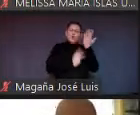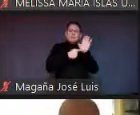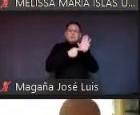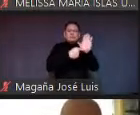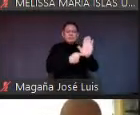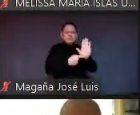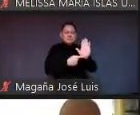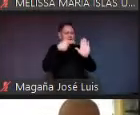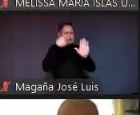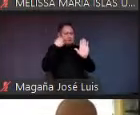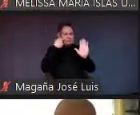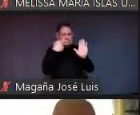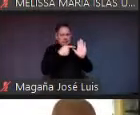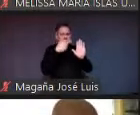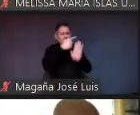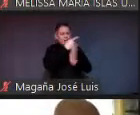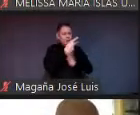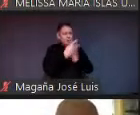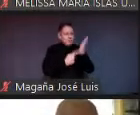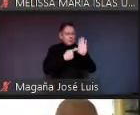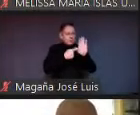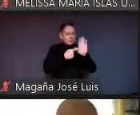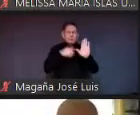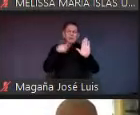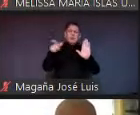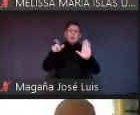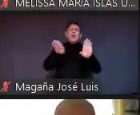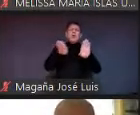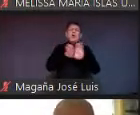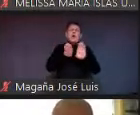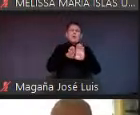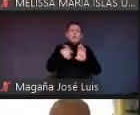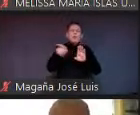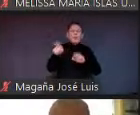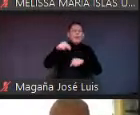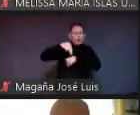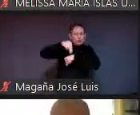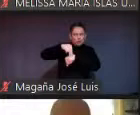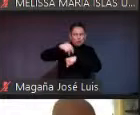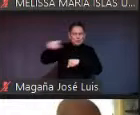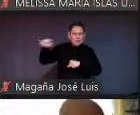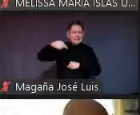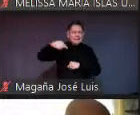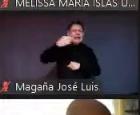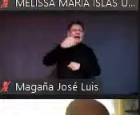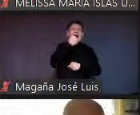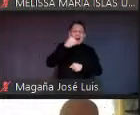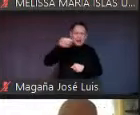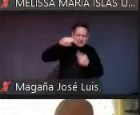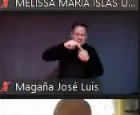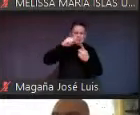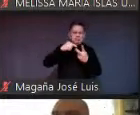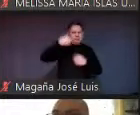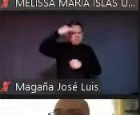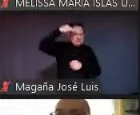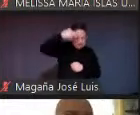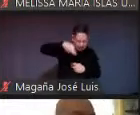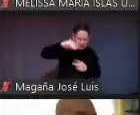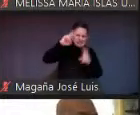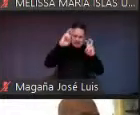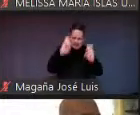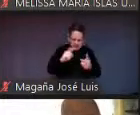each of these headings, the knowledge, skills, and values that our future doctors need. And you can see some of the words that I've